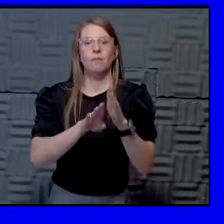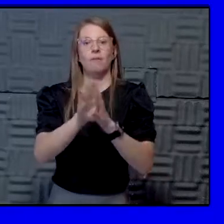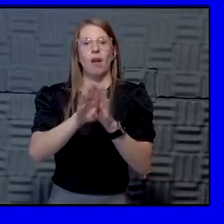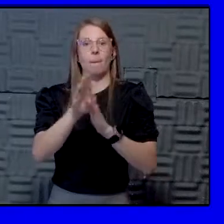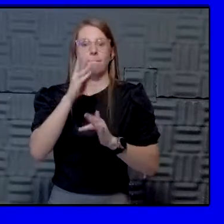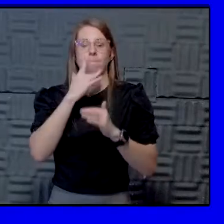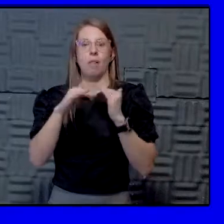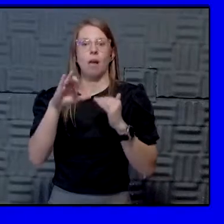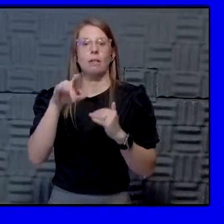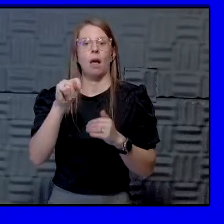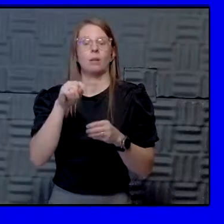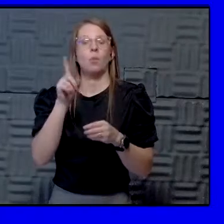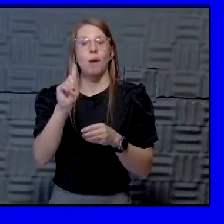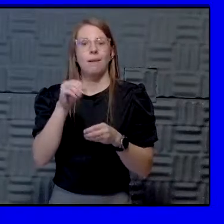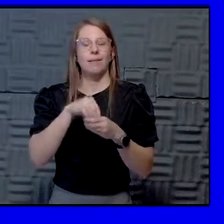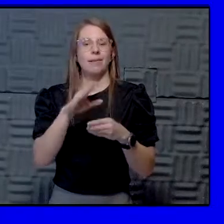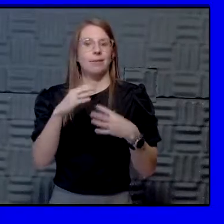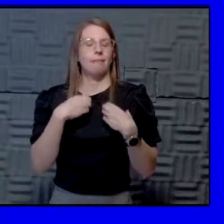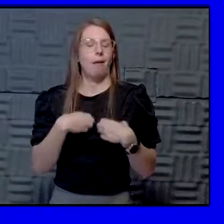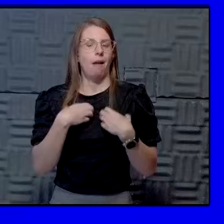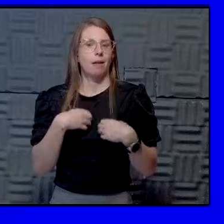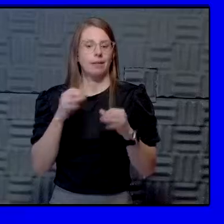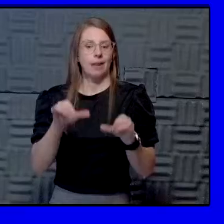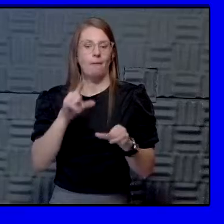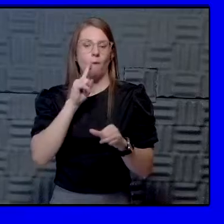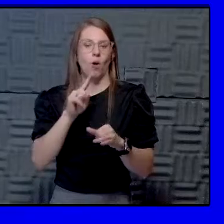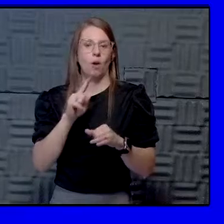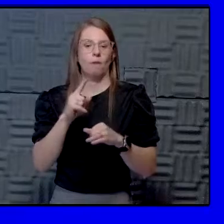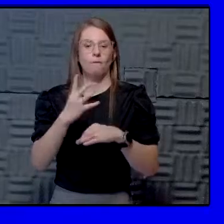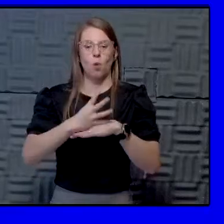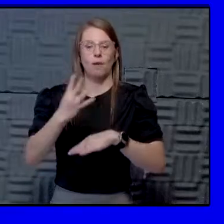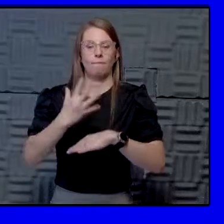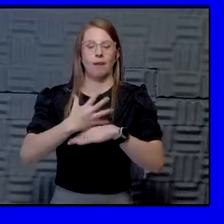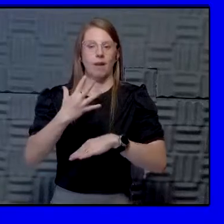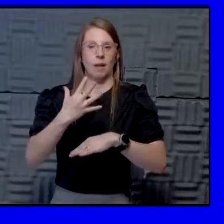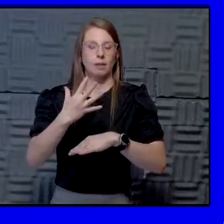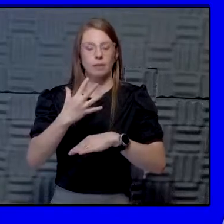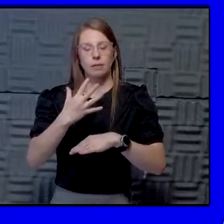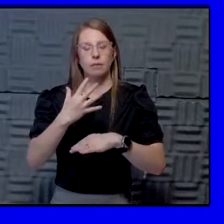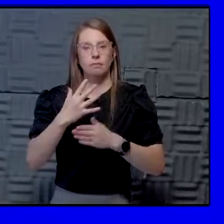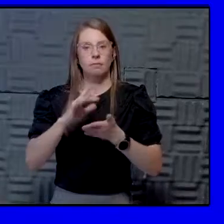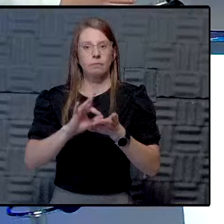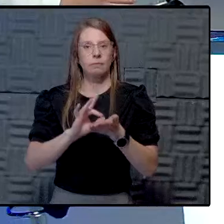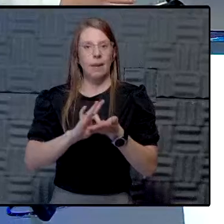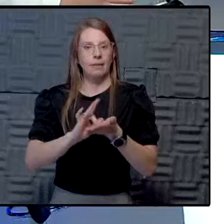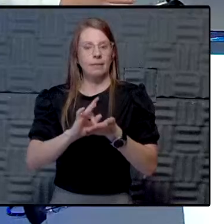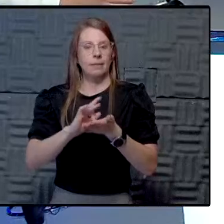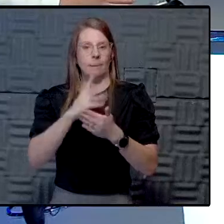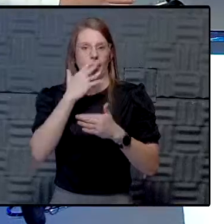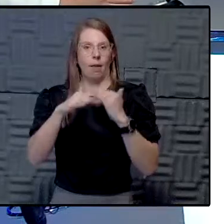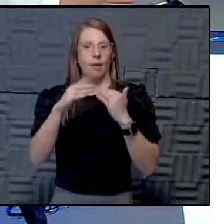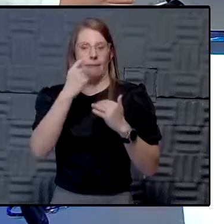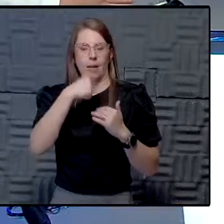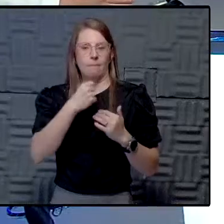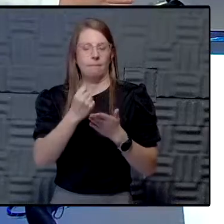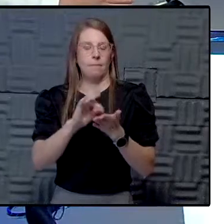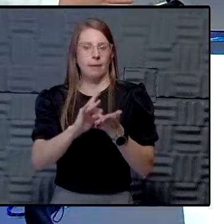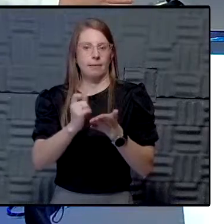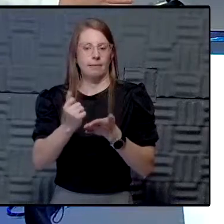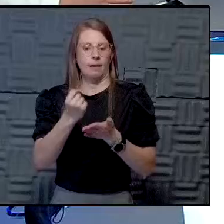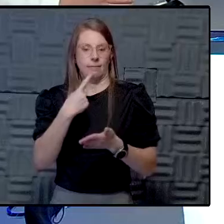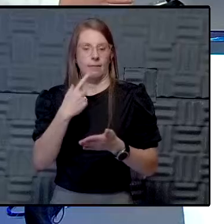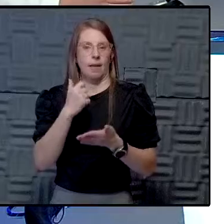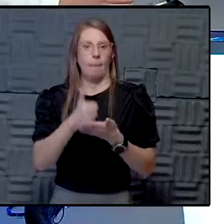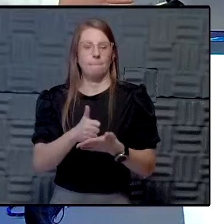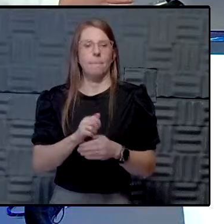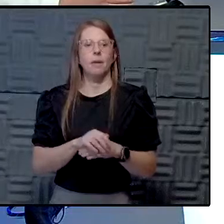those blood clots in his lung and had to stay here for 4 or 5 days and then eventually go home on blood thinners. So. And Deborah says that